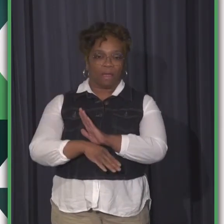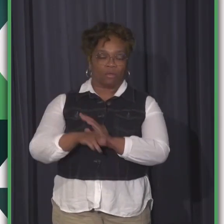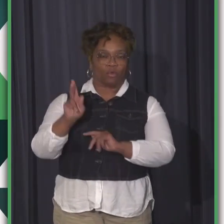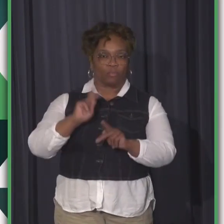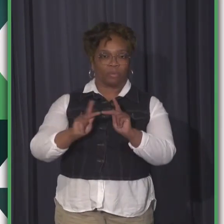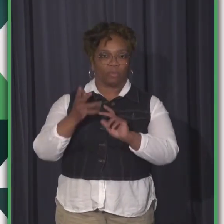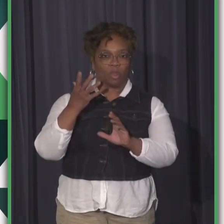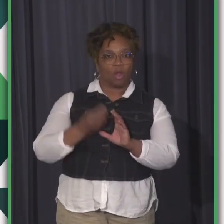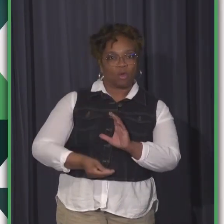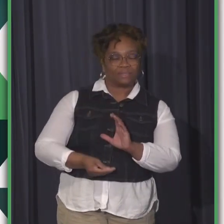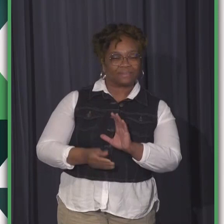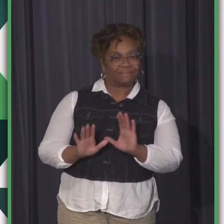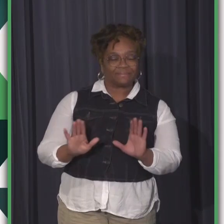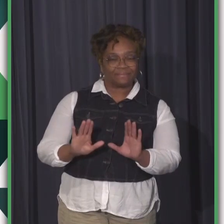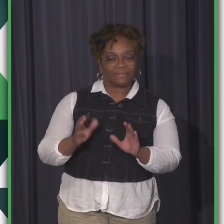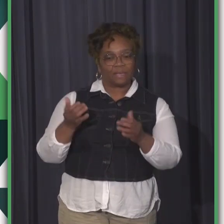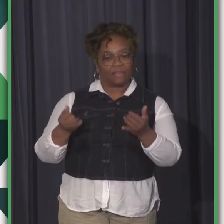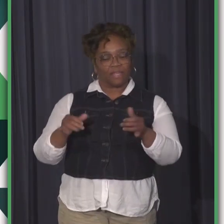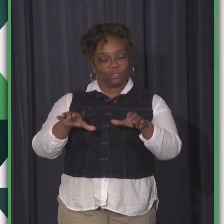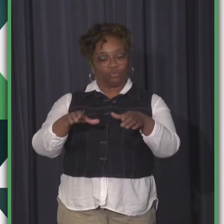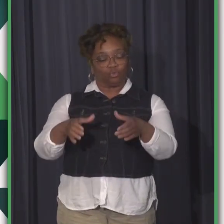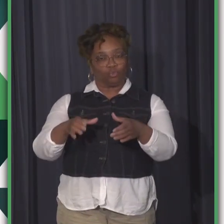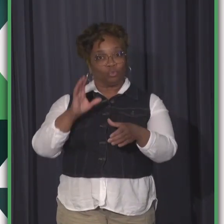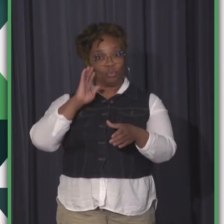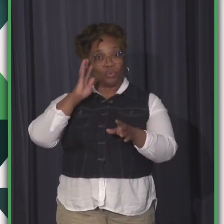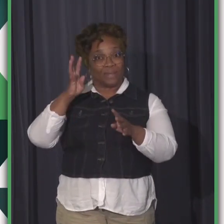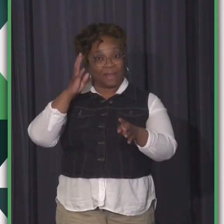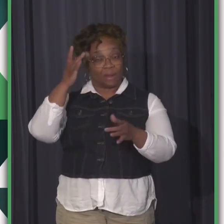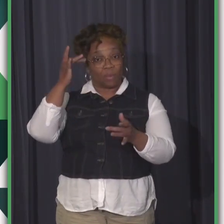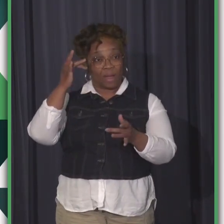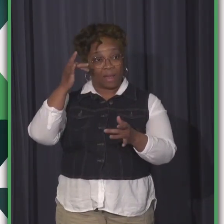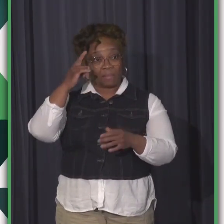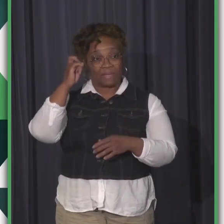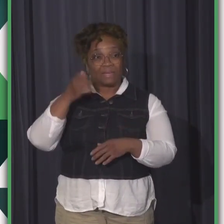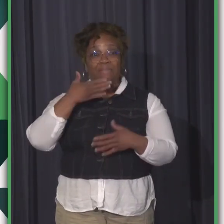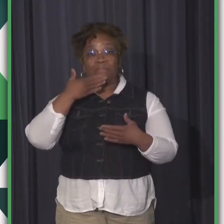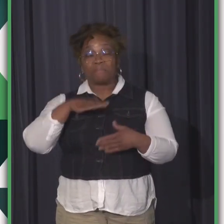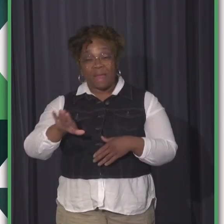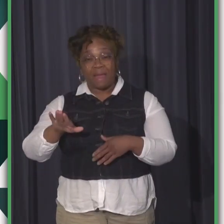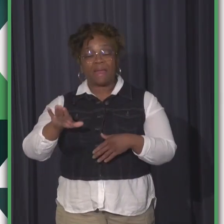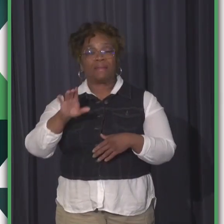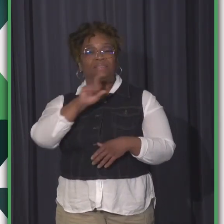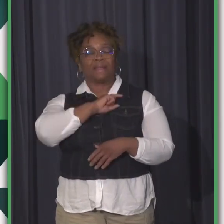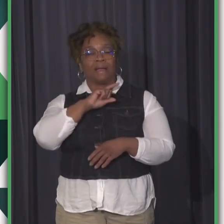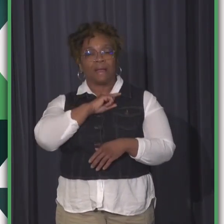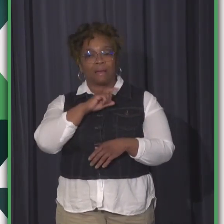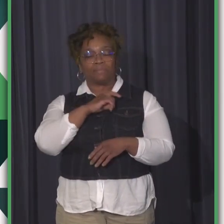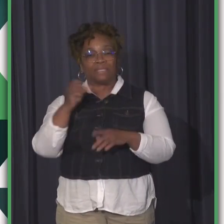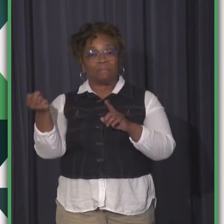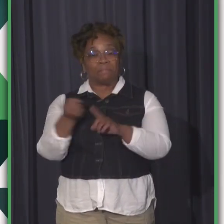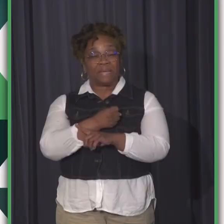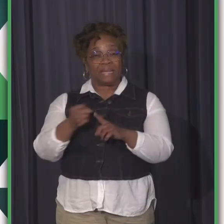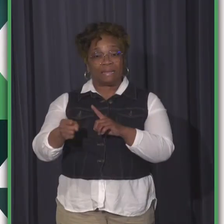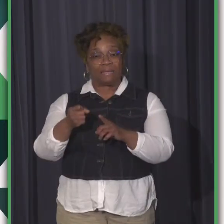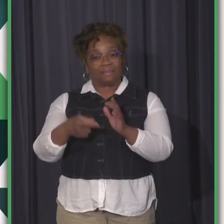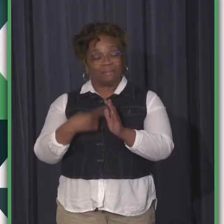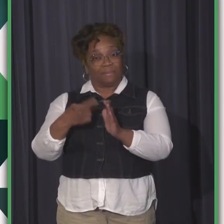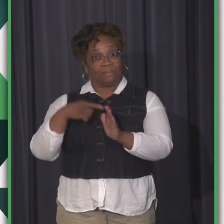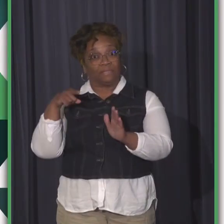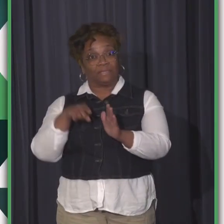He created it because bad cops were beating the hell and sometimes killing the majority black people in this